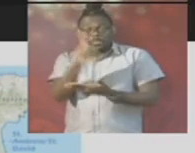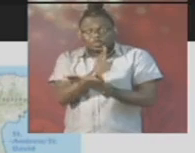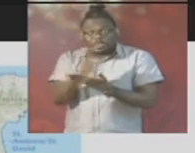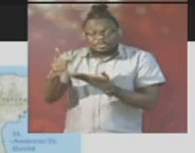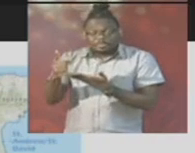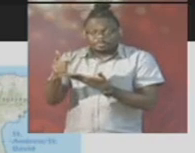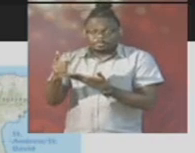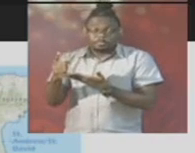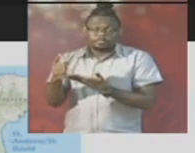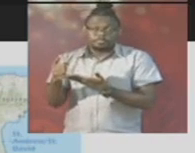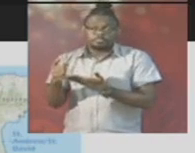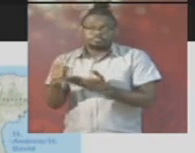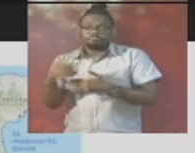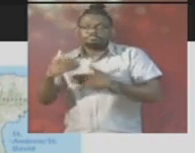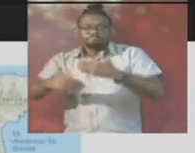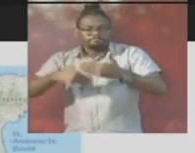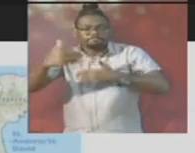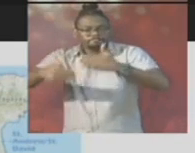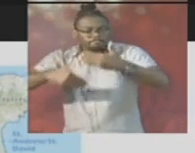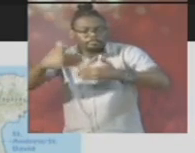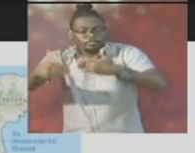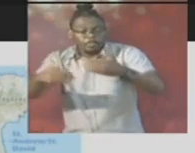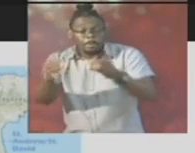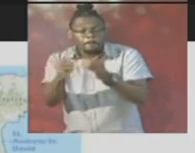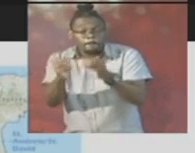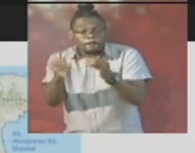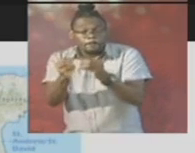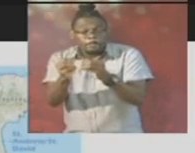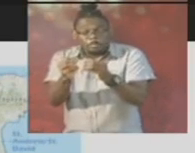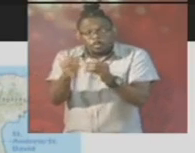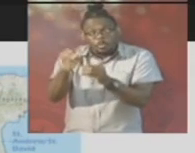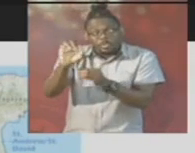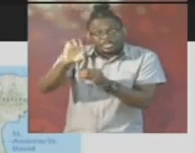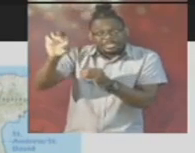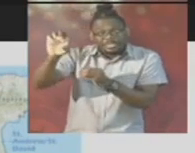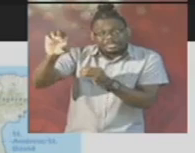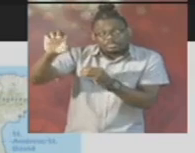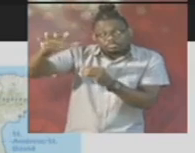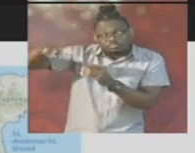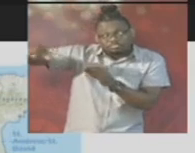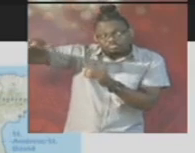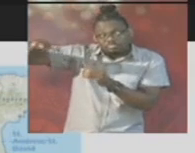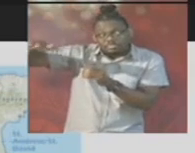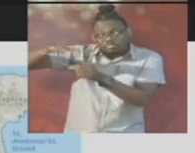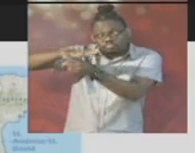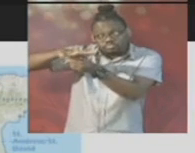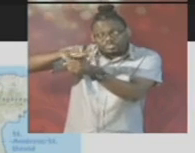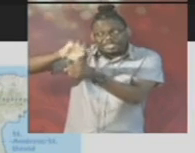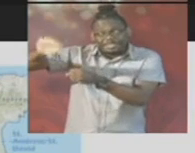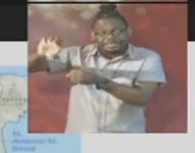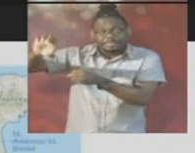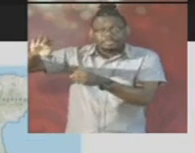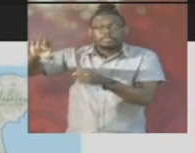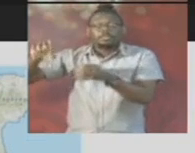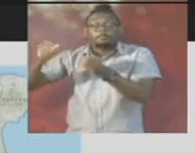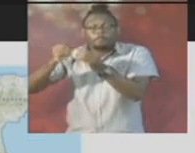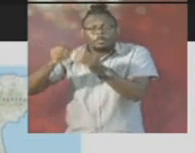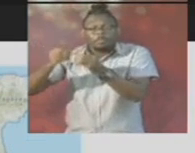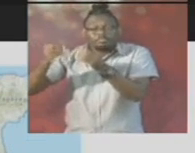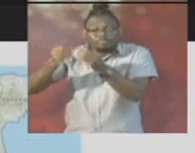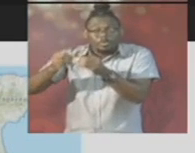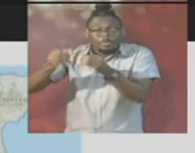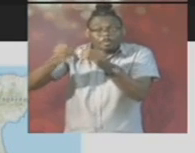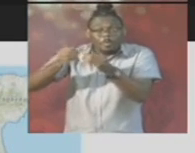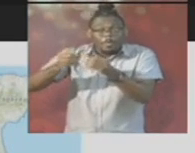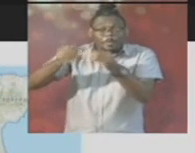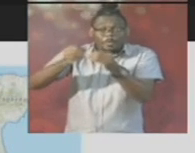over into the eastern counties that had been largely spared previously. So if we move to that next slide, we see suddenly a larger number of yellow